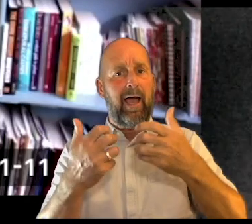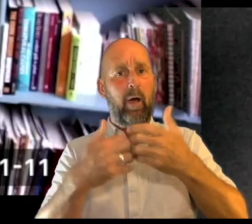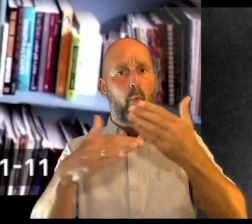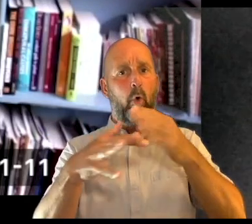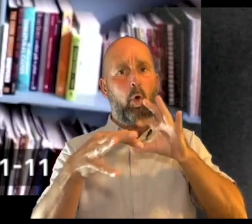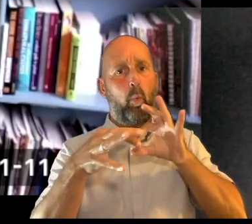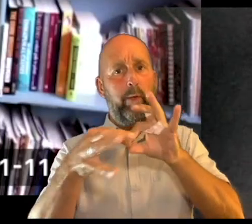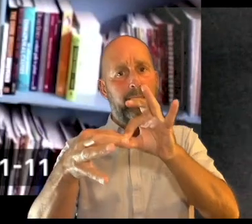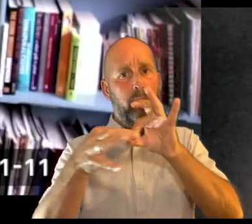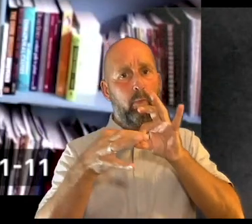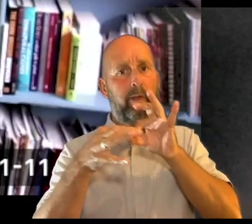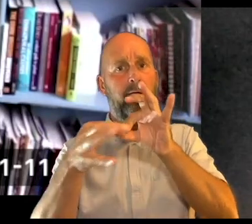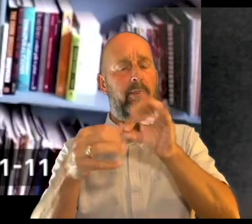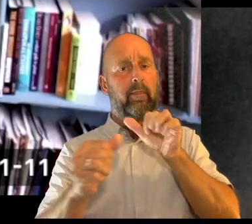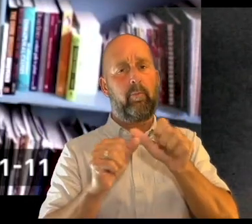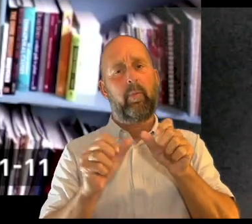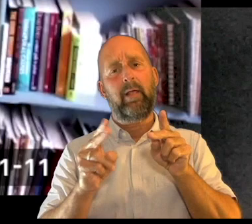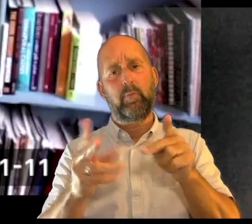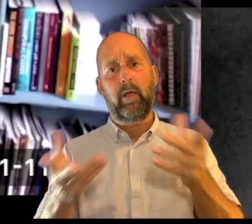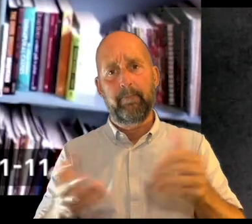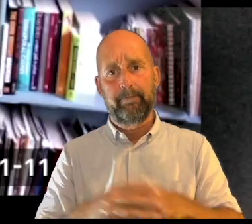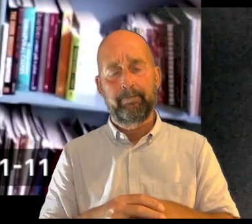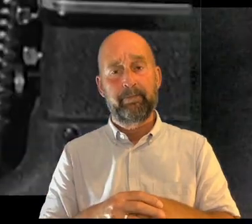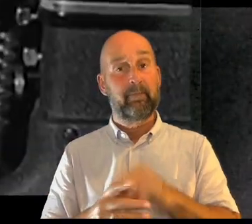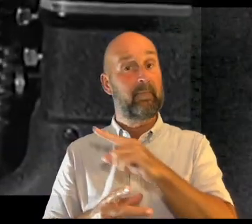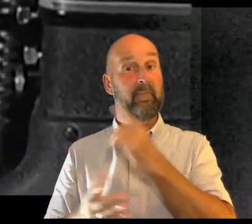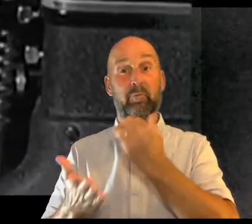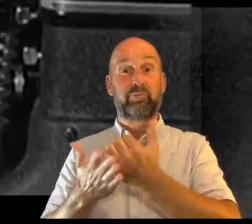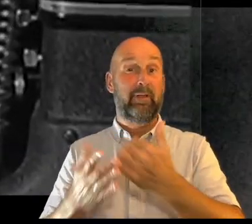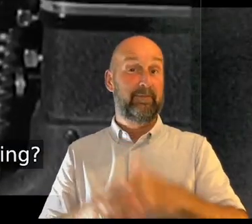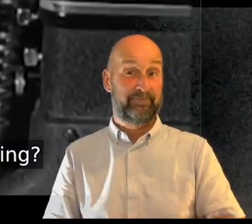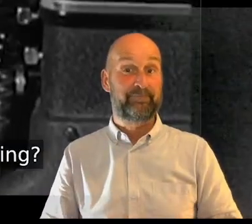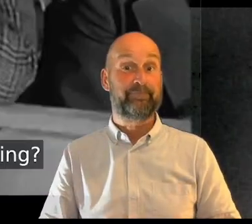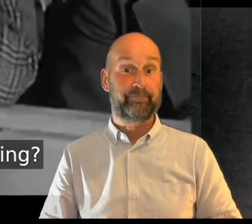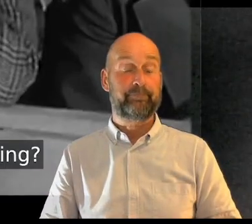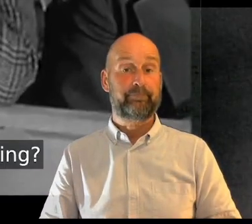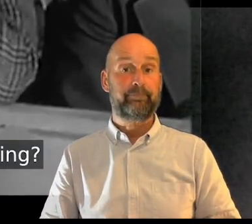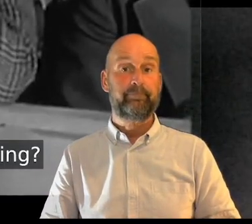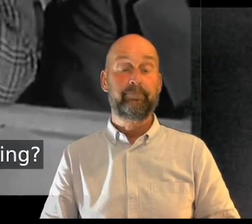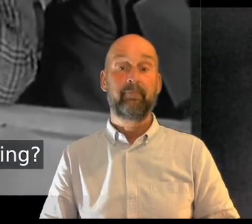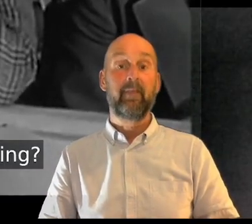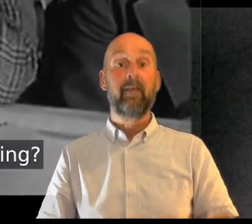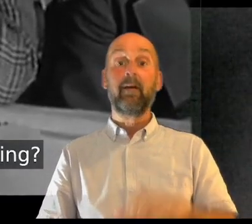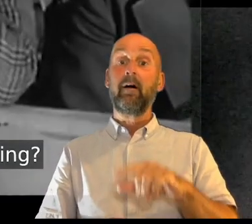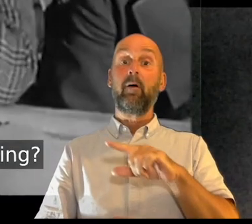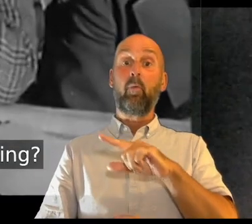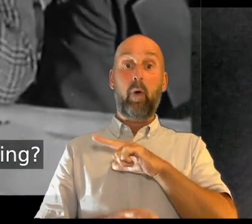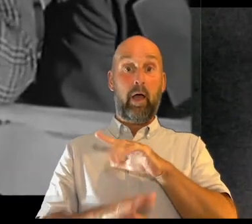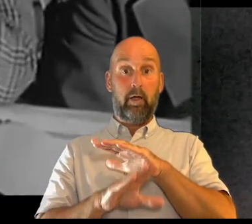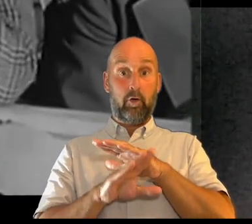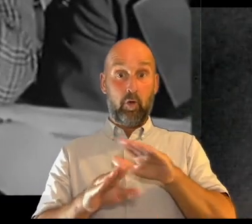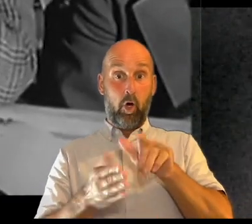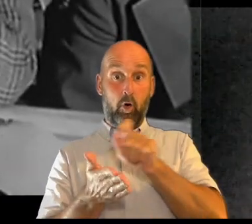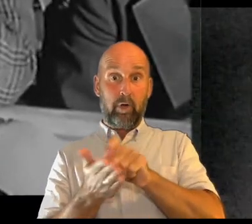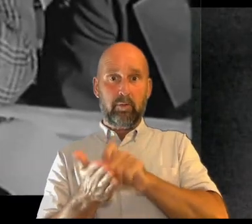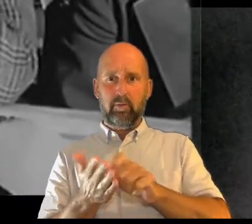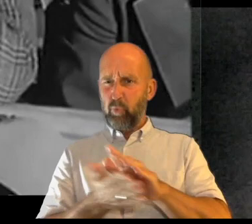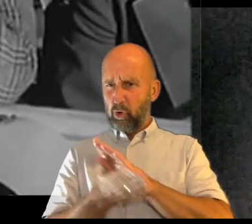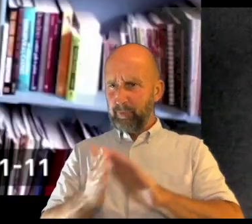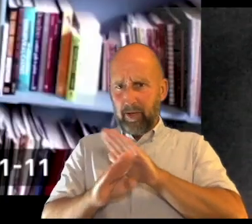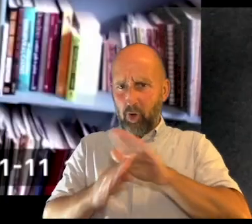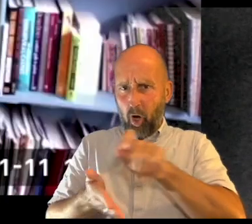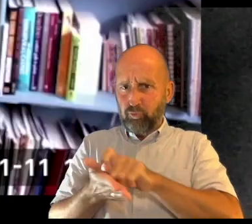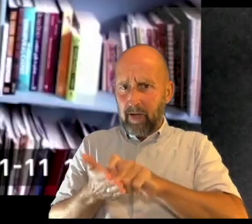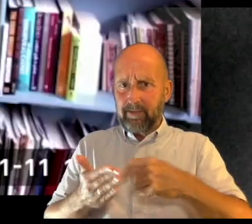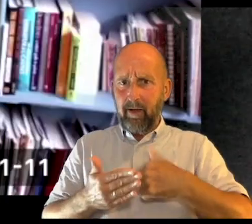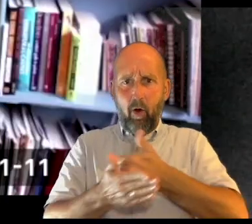the industry in the best way as possible. And yeah, it's been brilliant. What do I like to do when I'm not writing? What do you mean when I'm not writing?